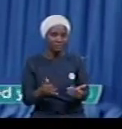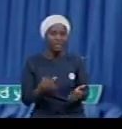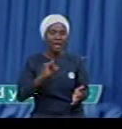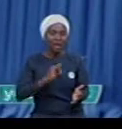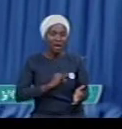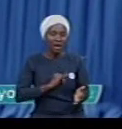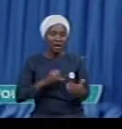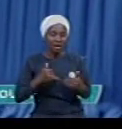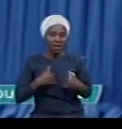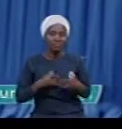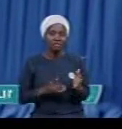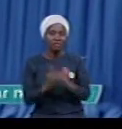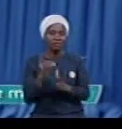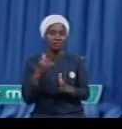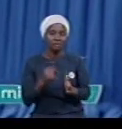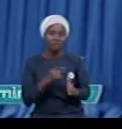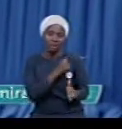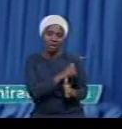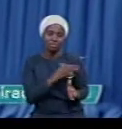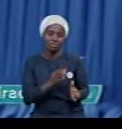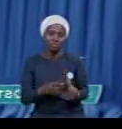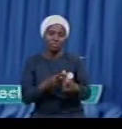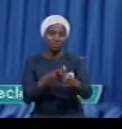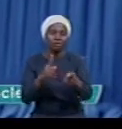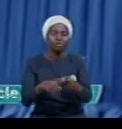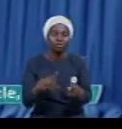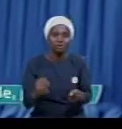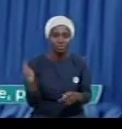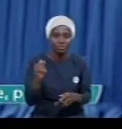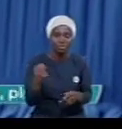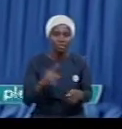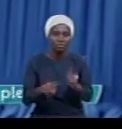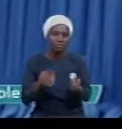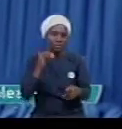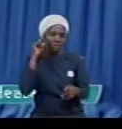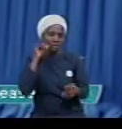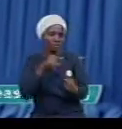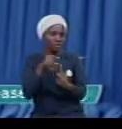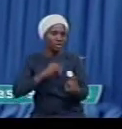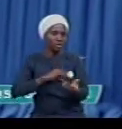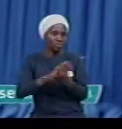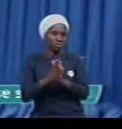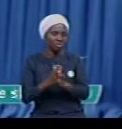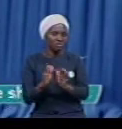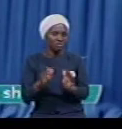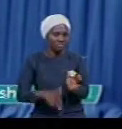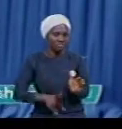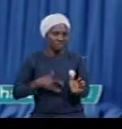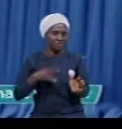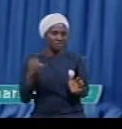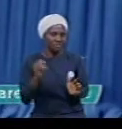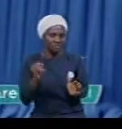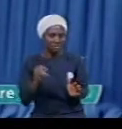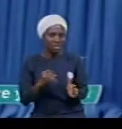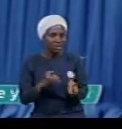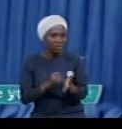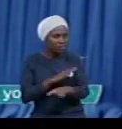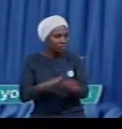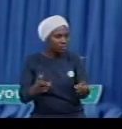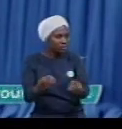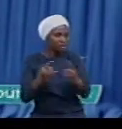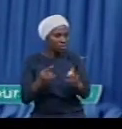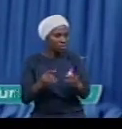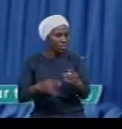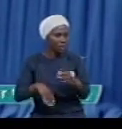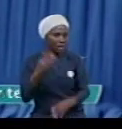I'm pressed, but I discovered yesterday that when I was pressed, it didn't come out. I went to the restroom without it coming